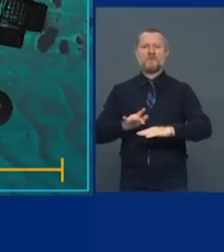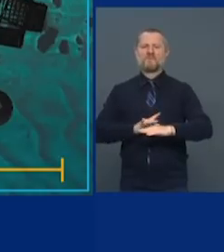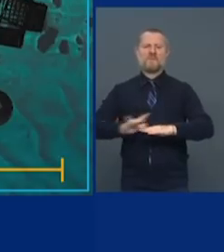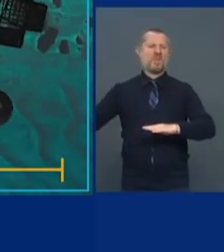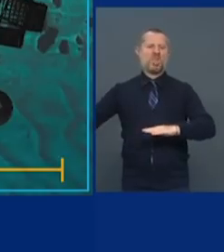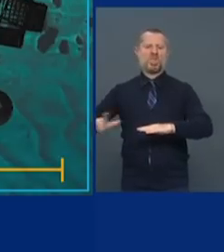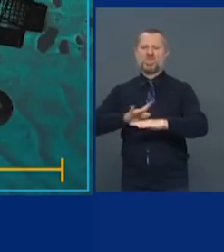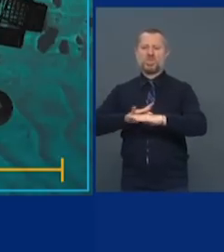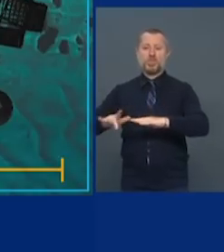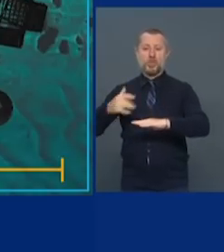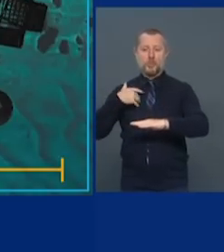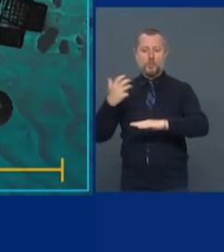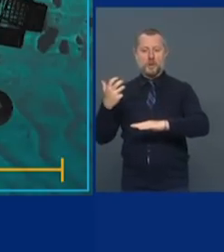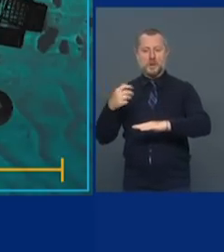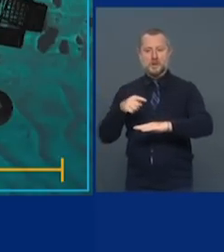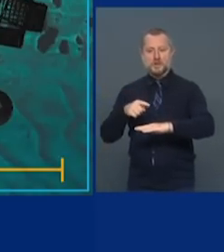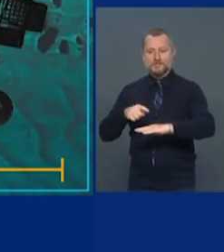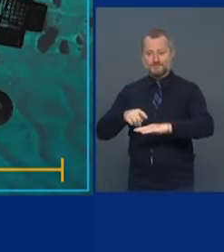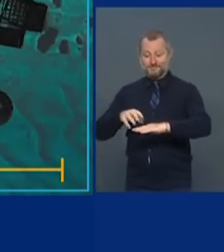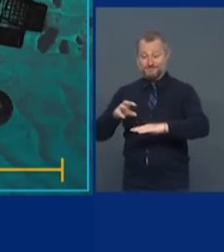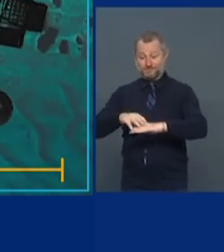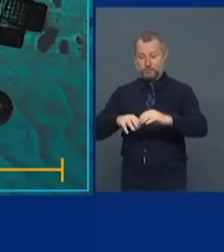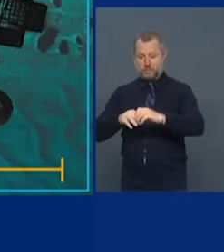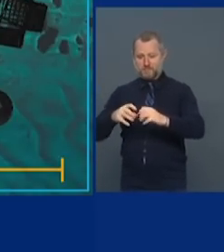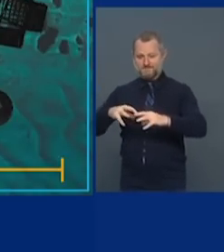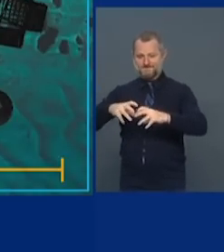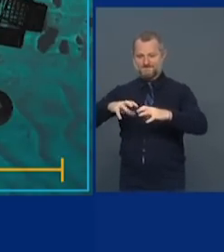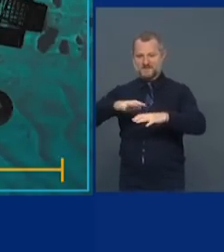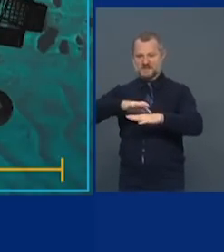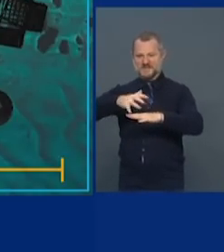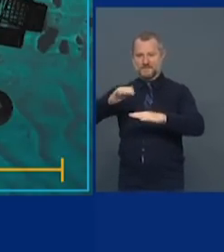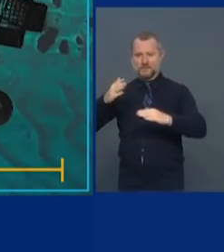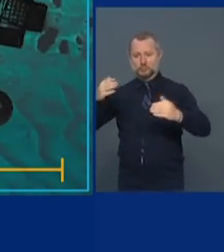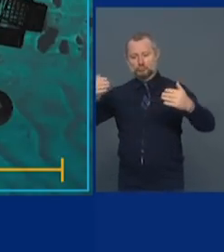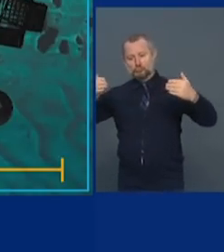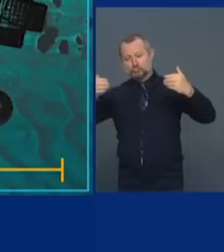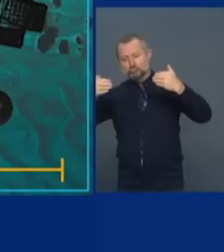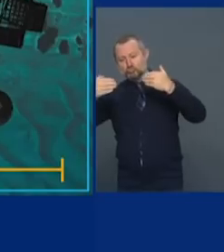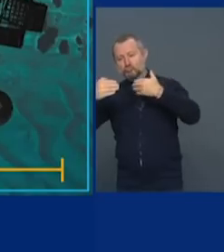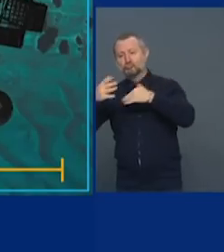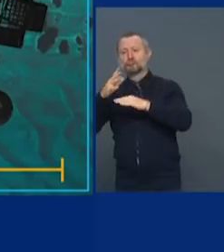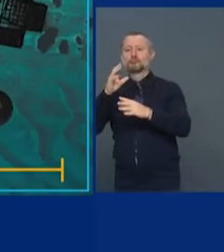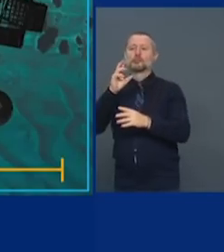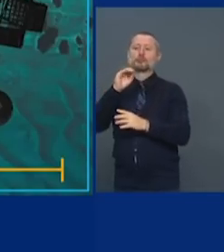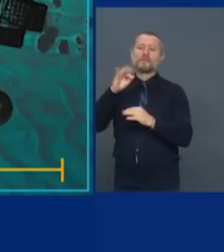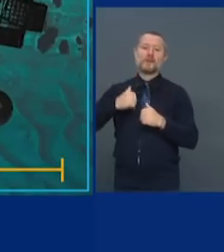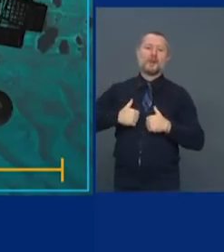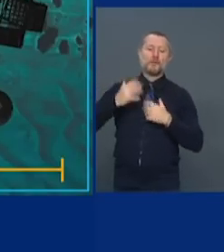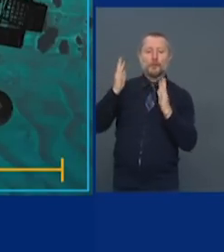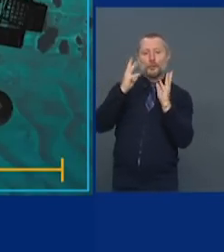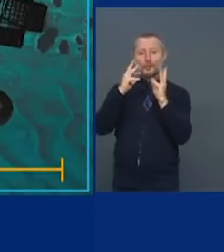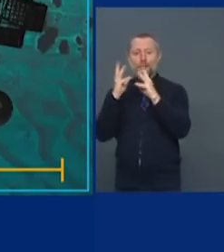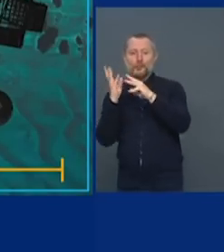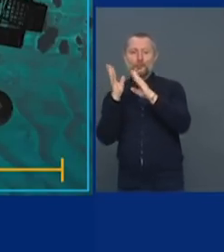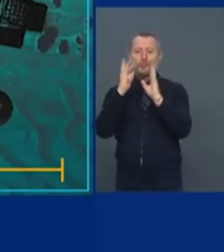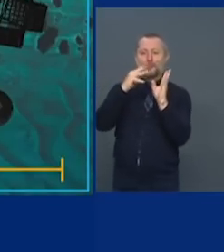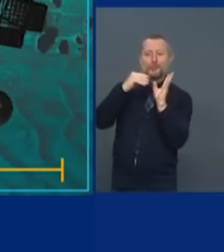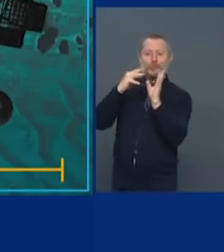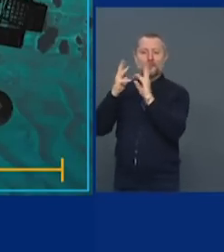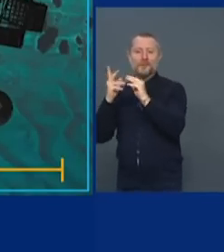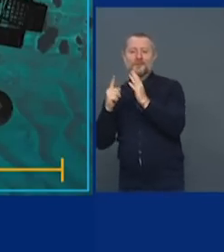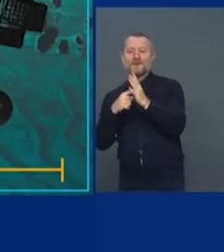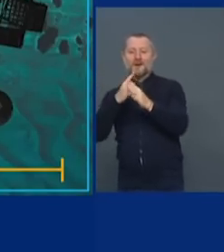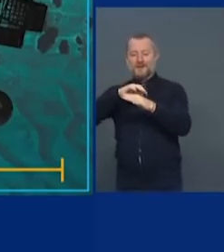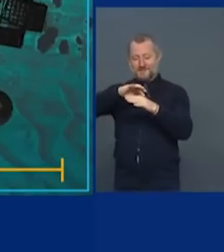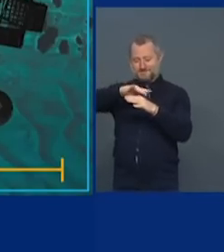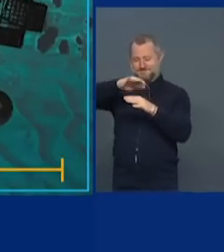to create space where fish and habitat can survive, then you need to create those structures,